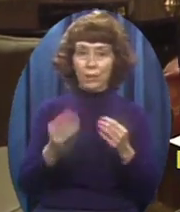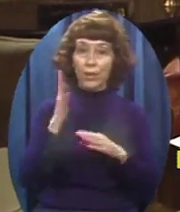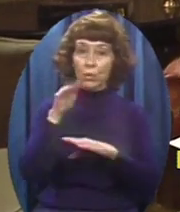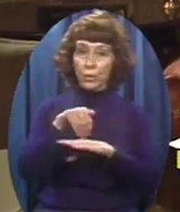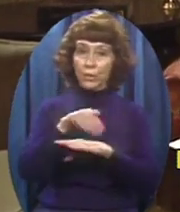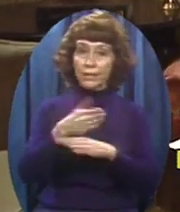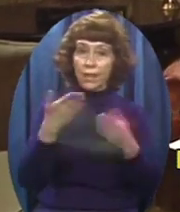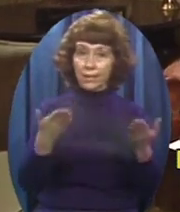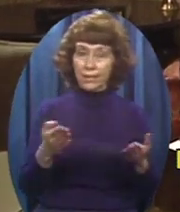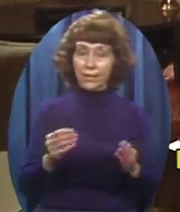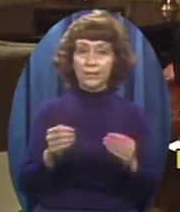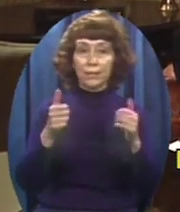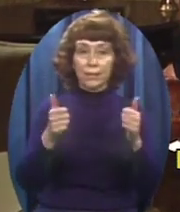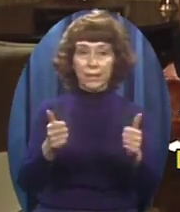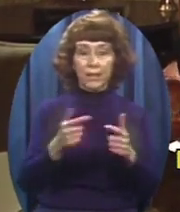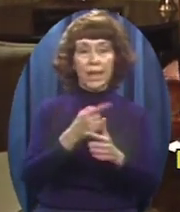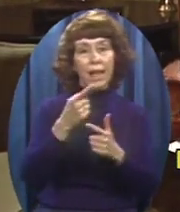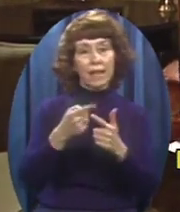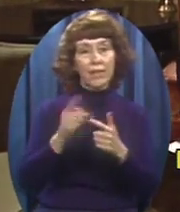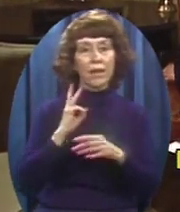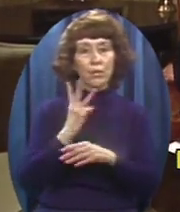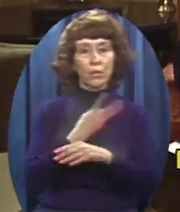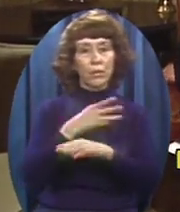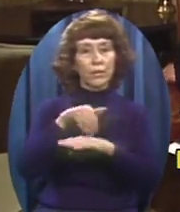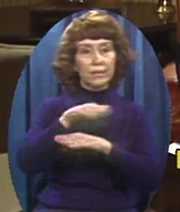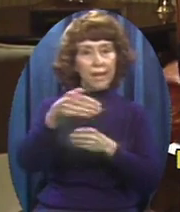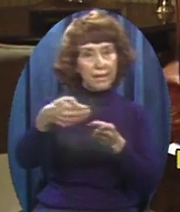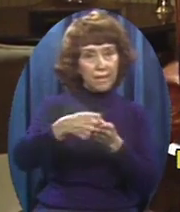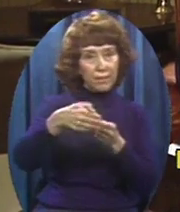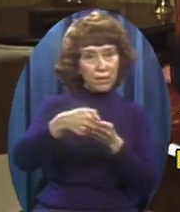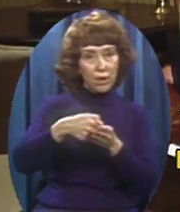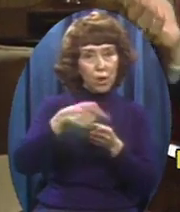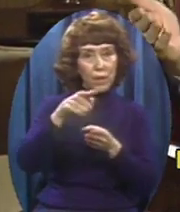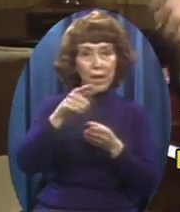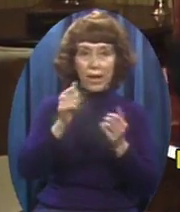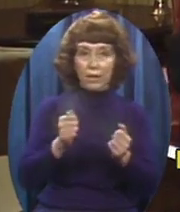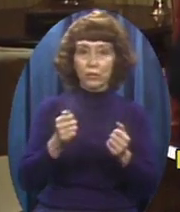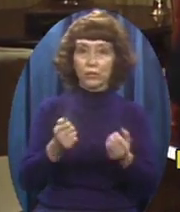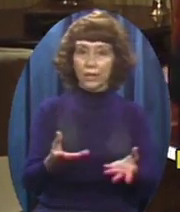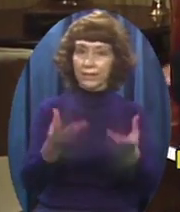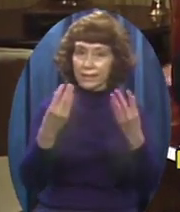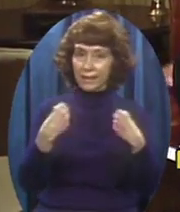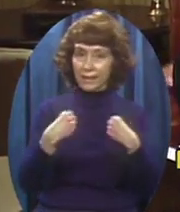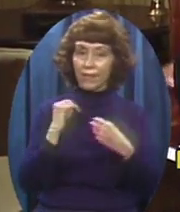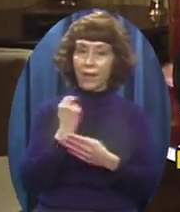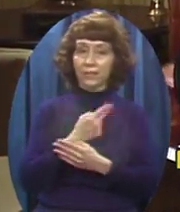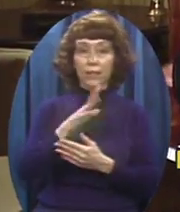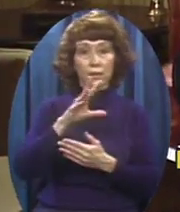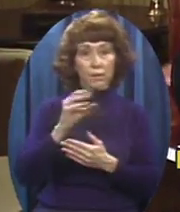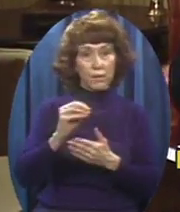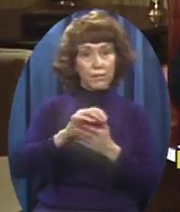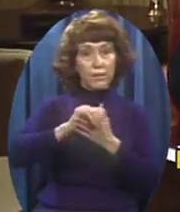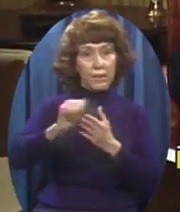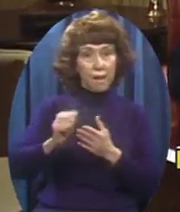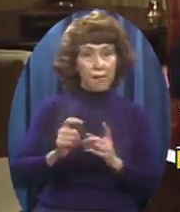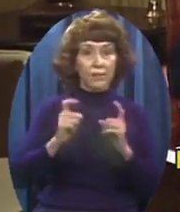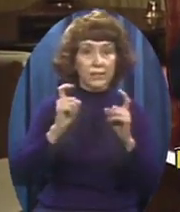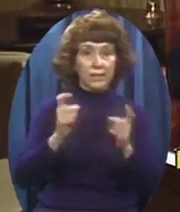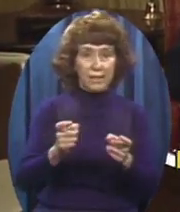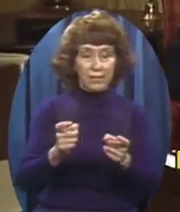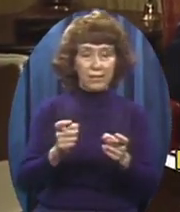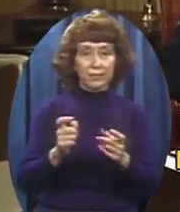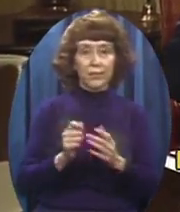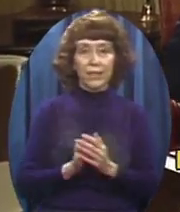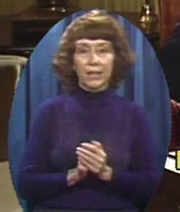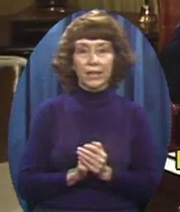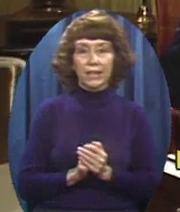We'll then write you, and you can send back the full $50 or half of it and half next month. Any way you want to do that, that's fine. But remember,